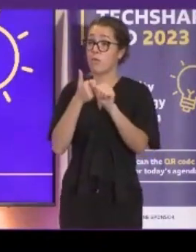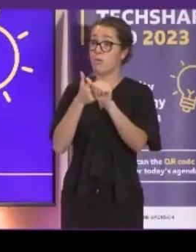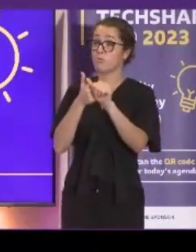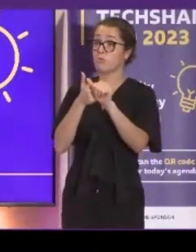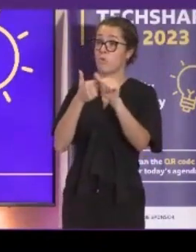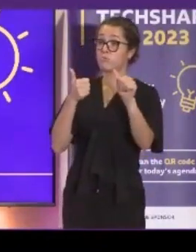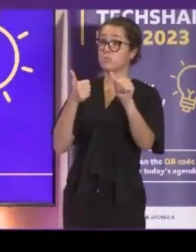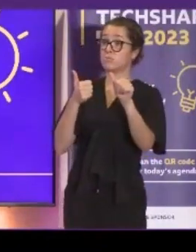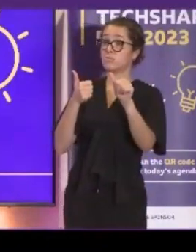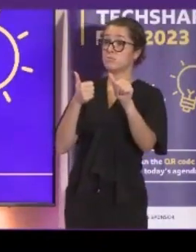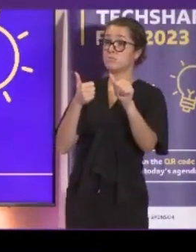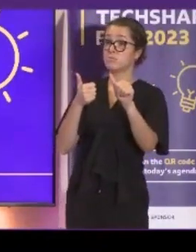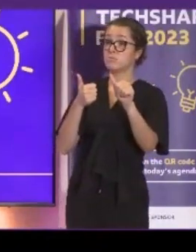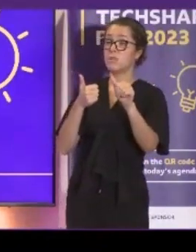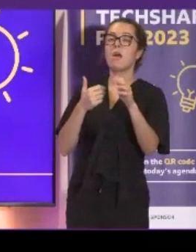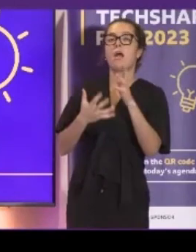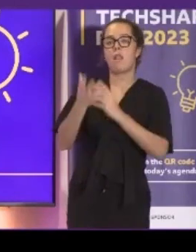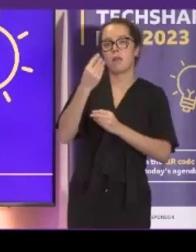HSBC.